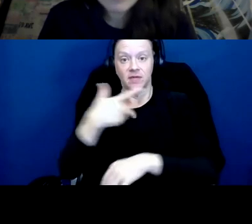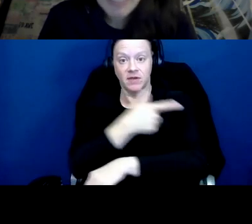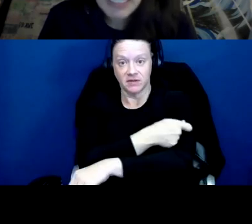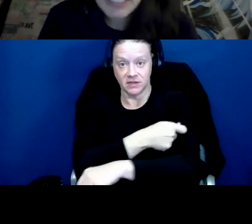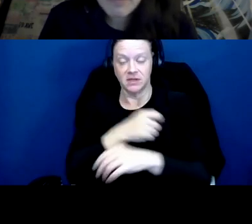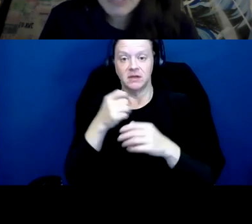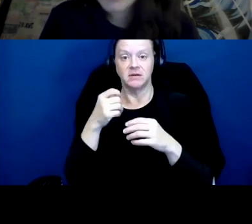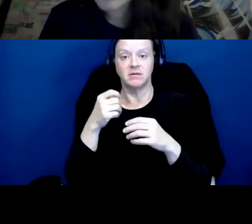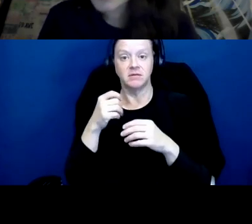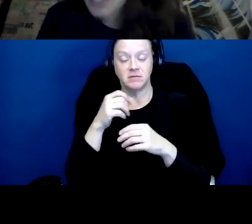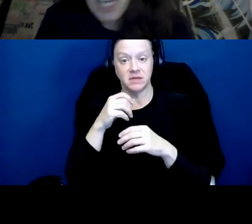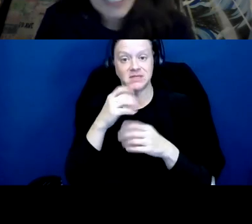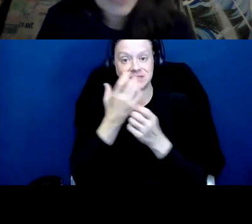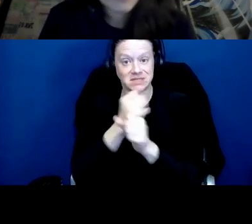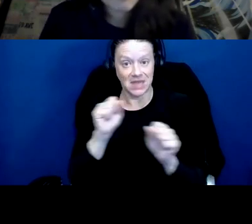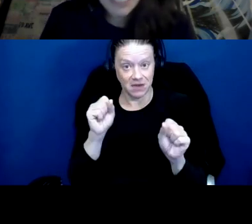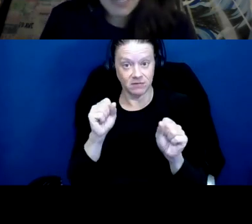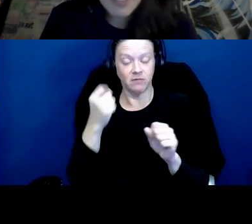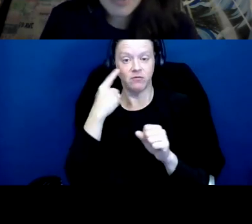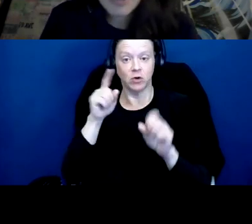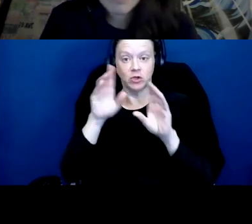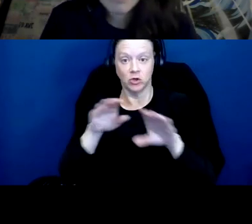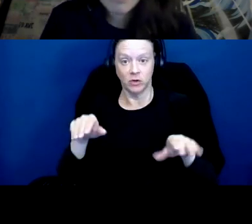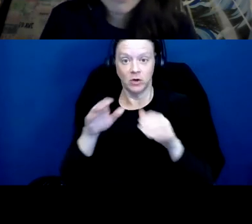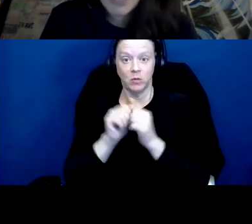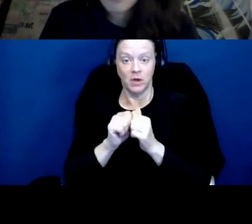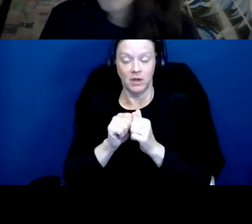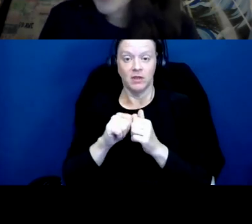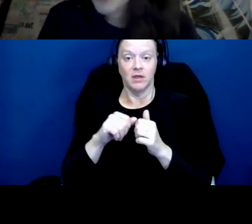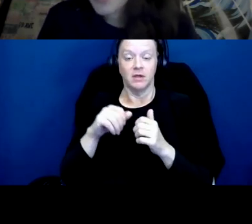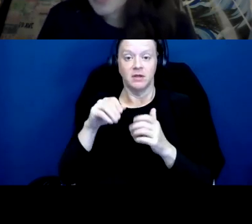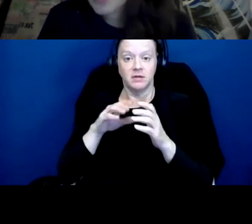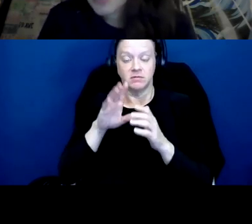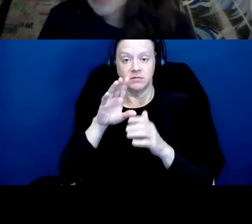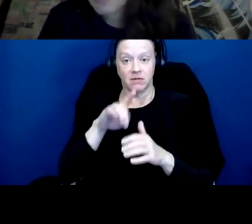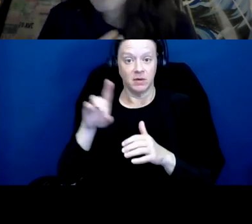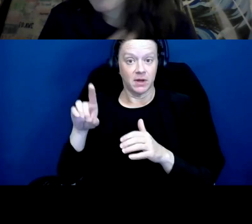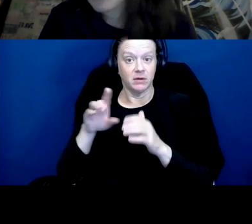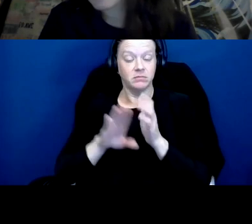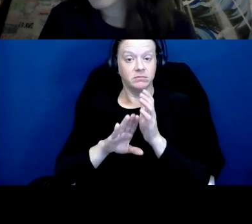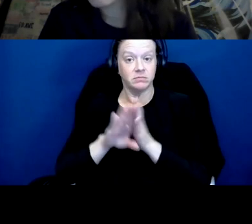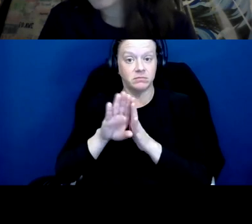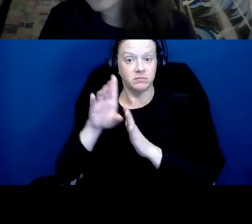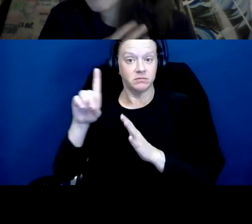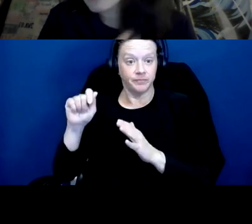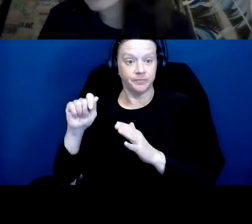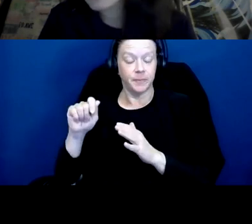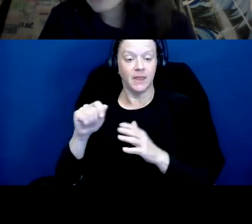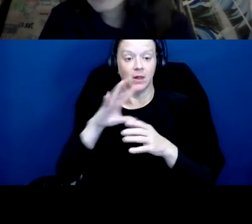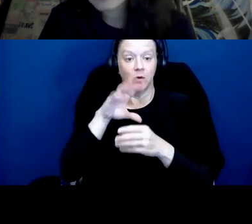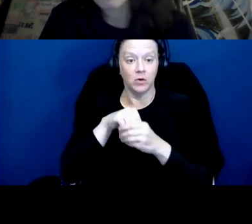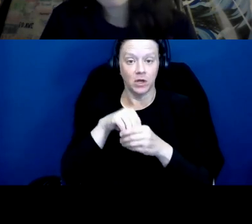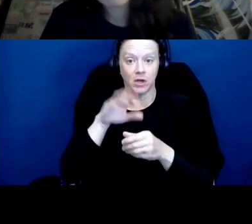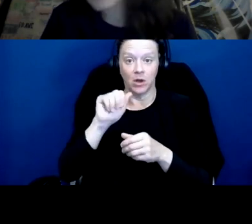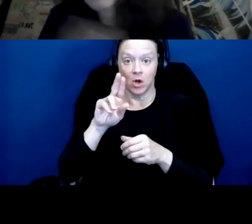developmental disabilities, including autism, Down syndrome. We in our clinic have been running a COVID-19 vaccine